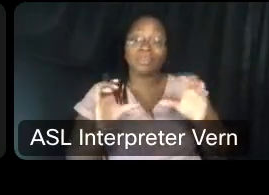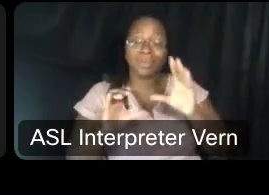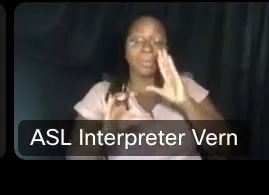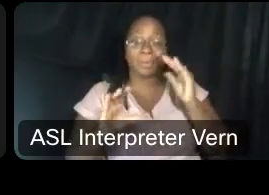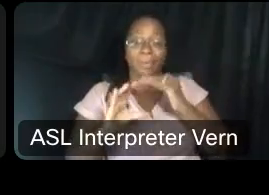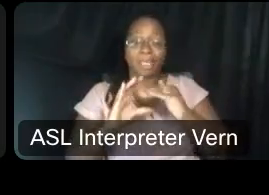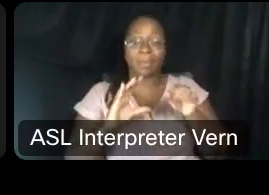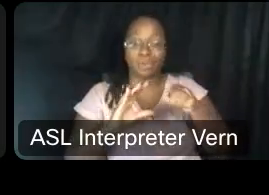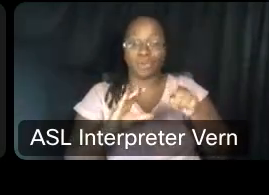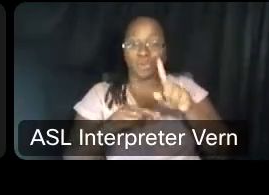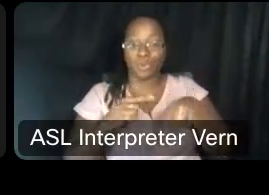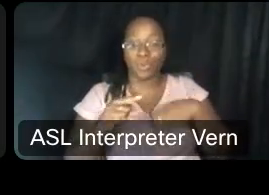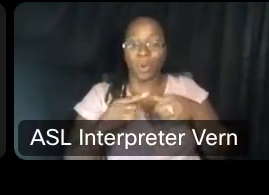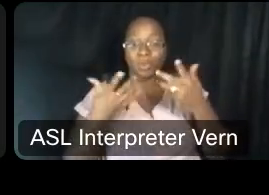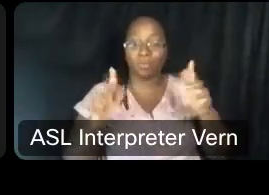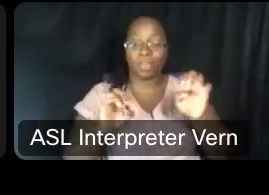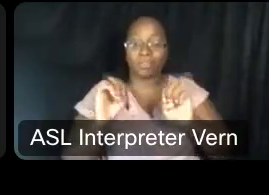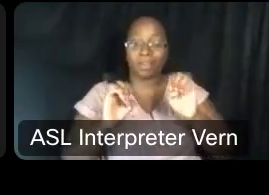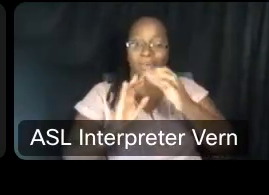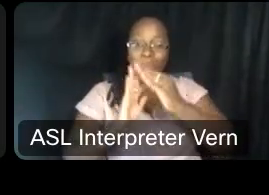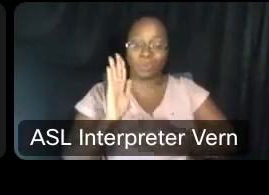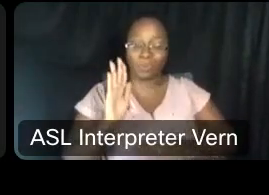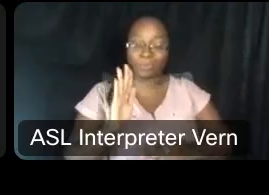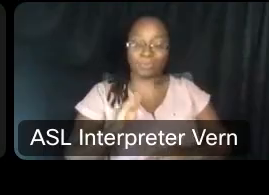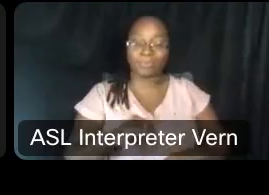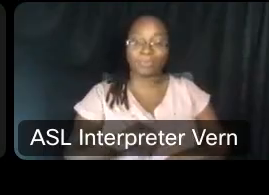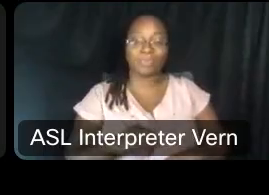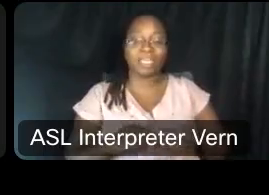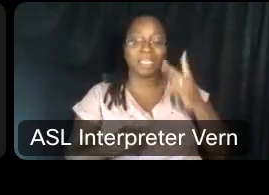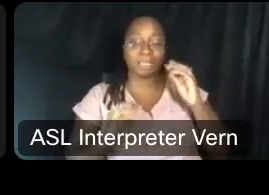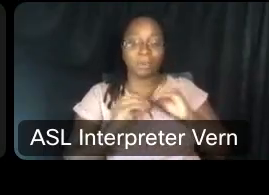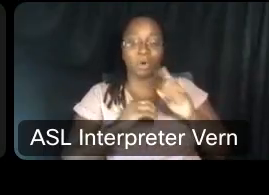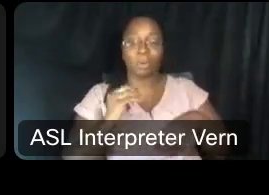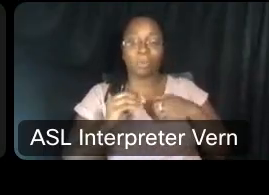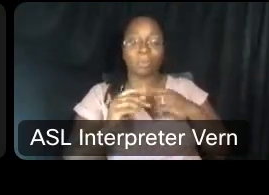Yeah, and I see that there's suggestions on more polyvagal theory.